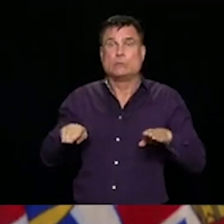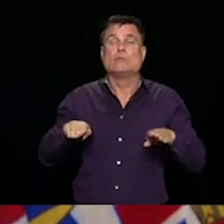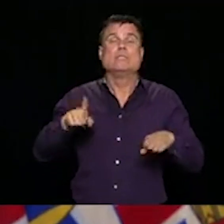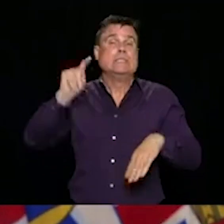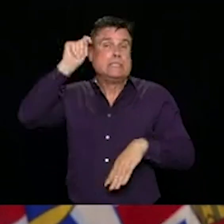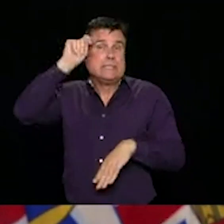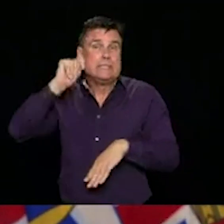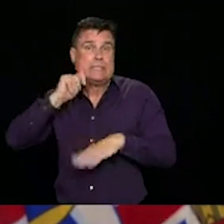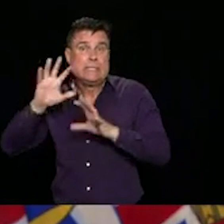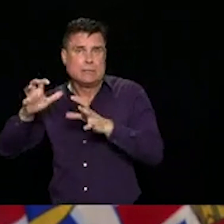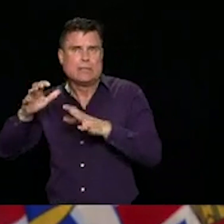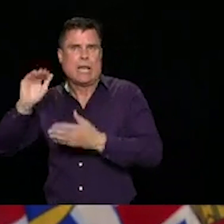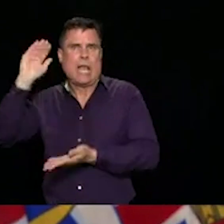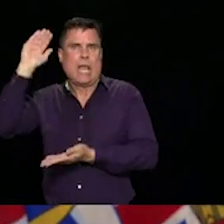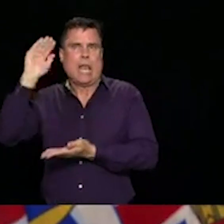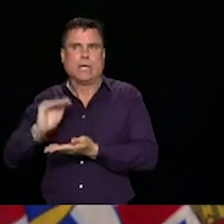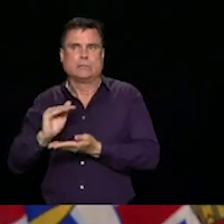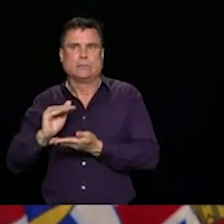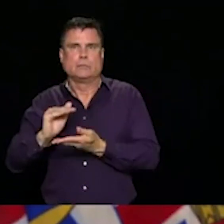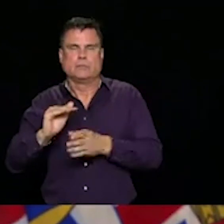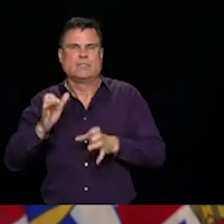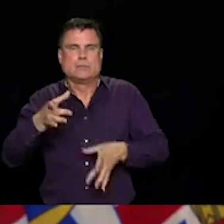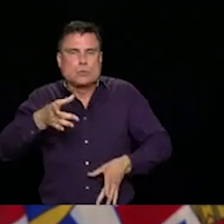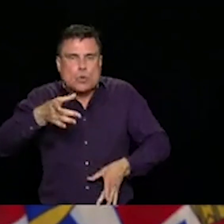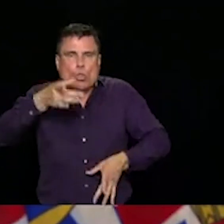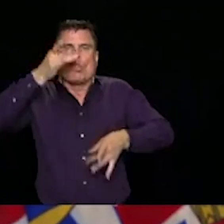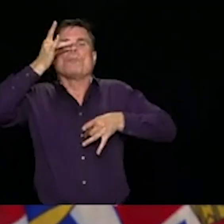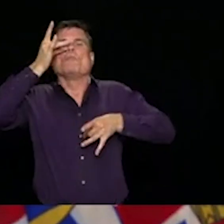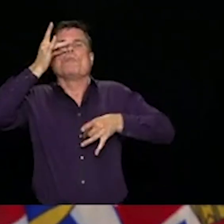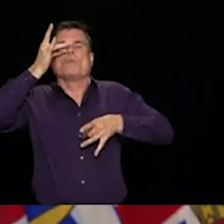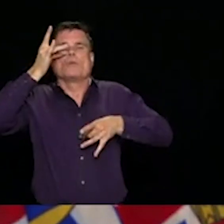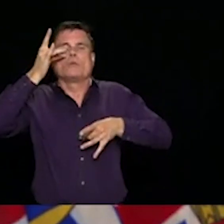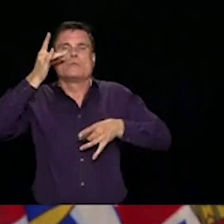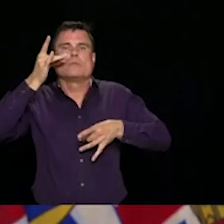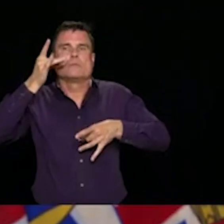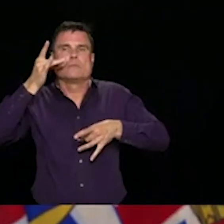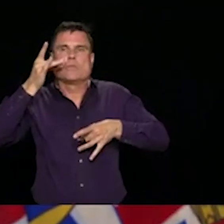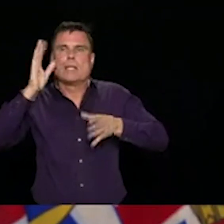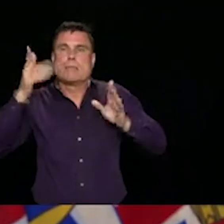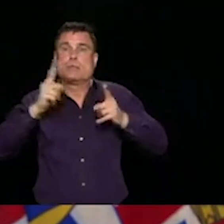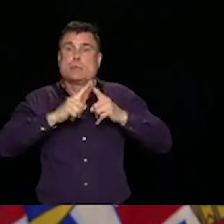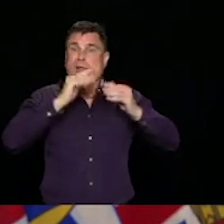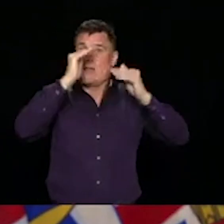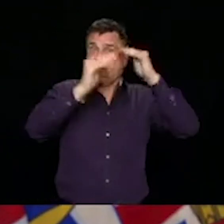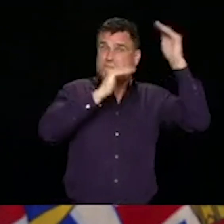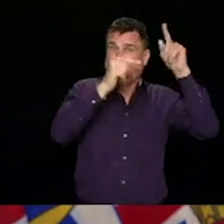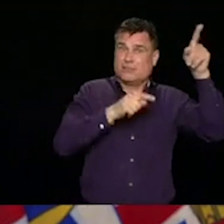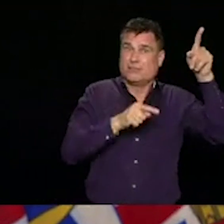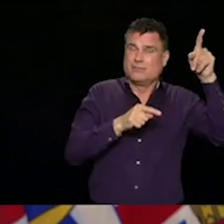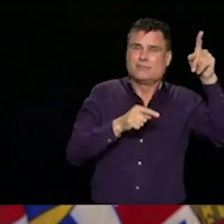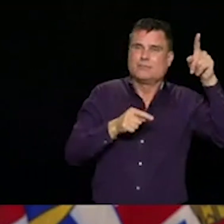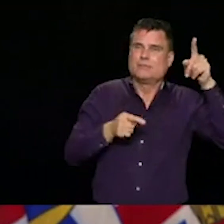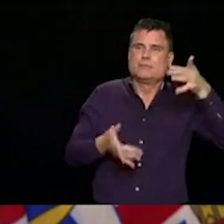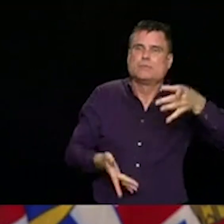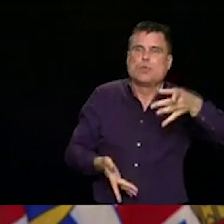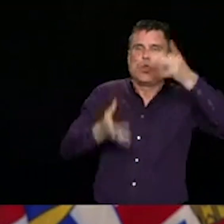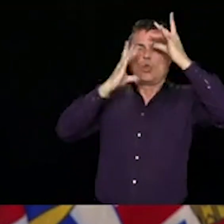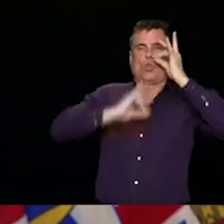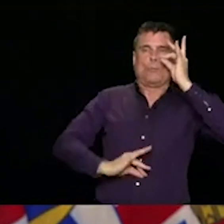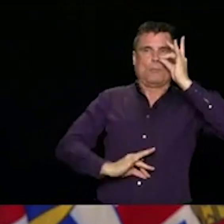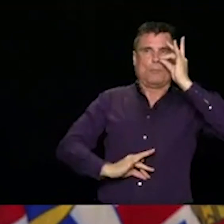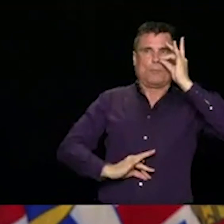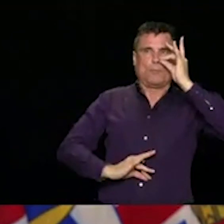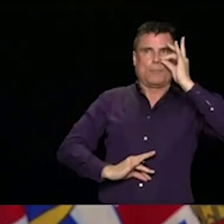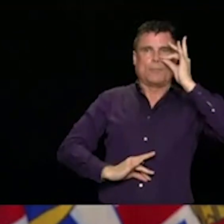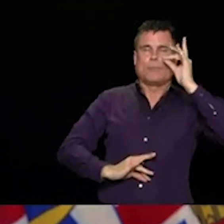less likely that children will get one infected and then 2 have severe illness because they have fewer of these. That's still a